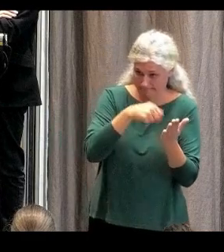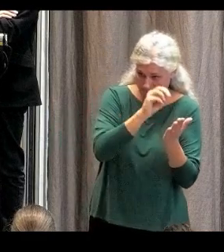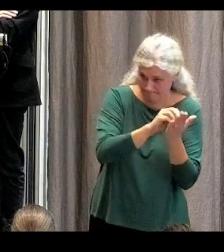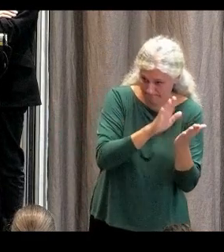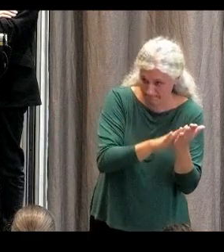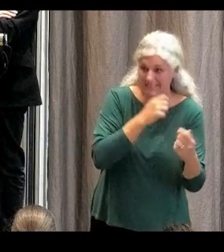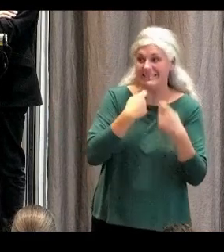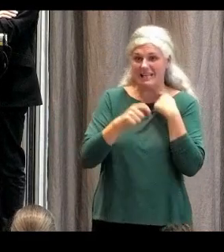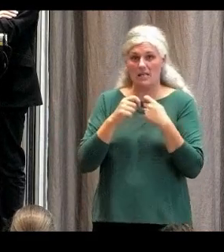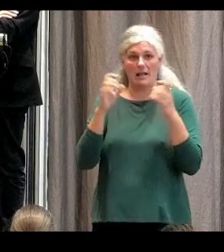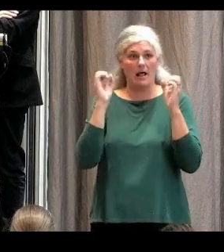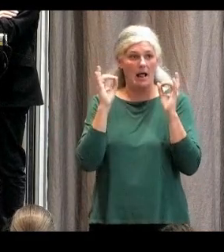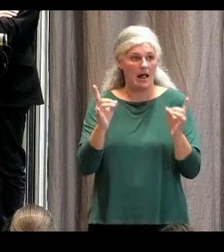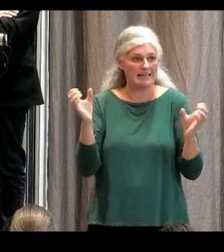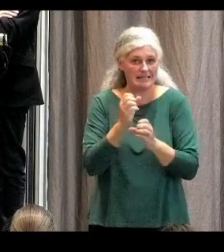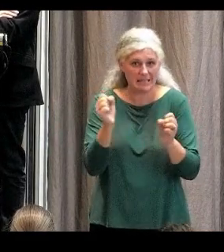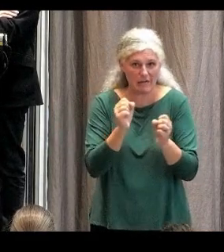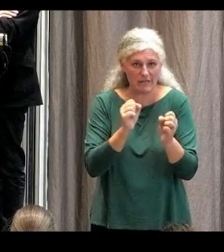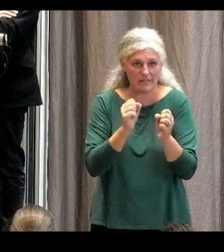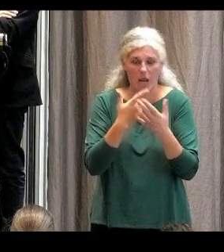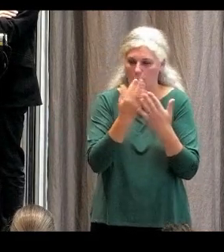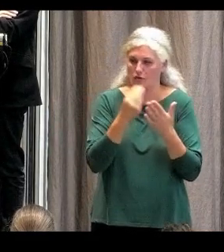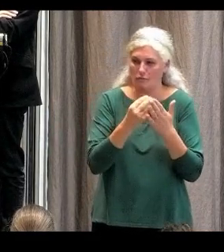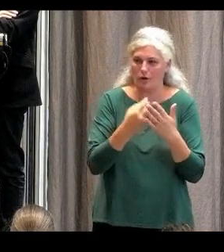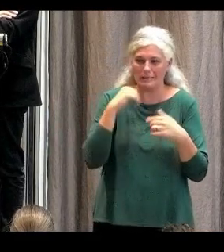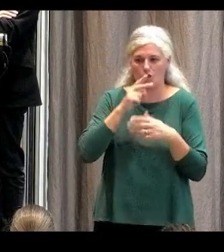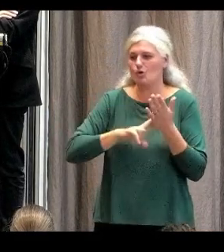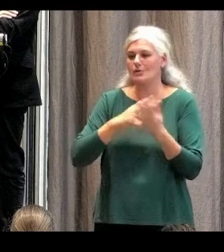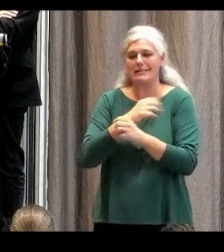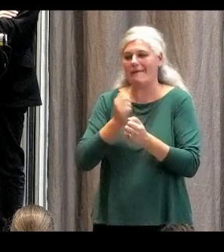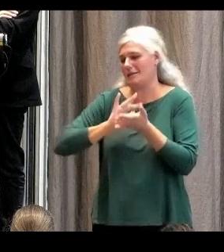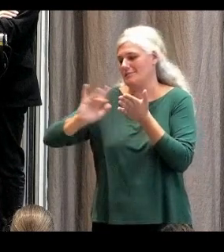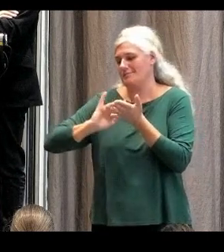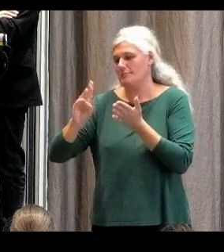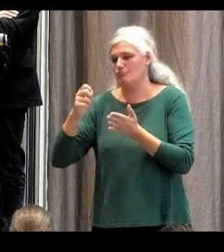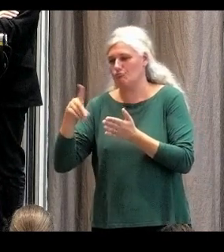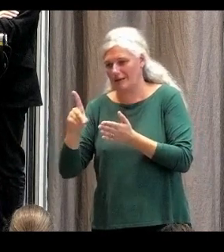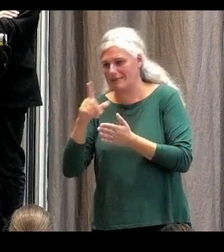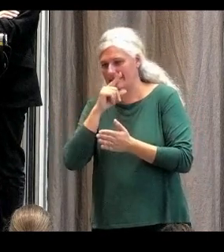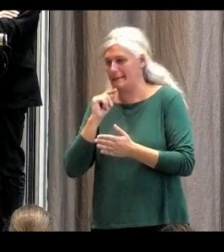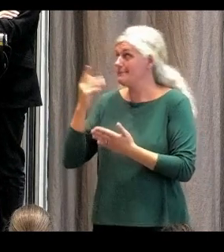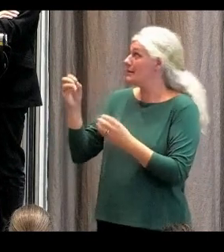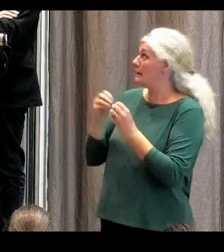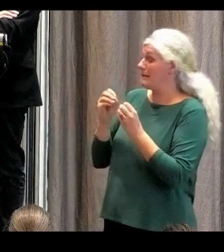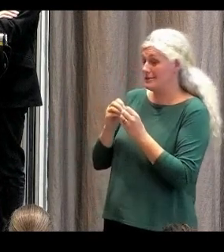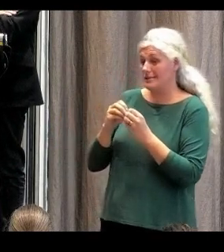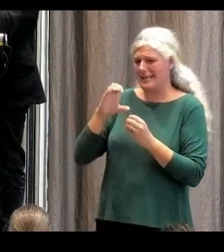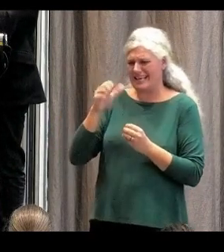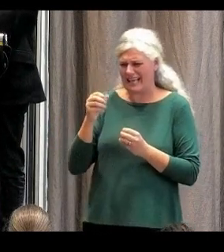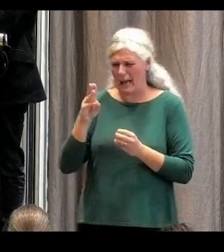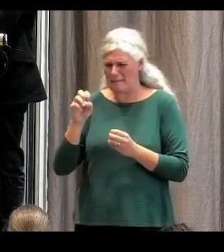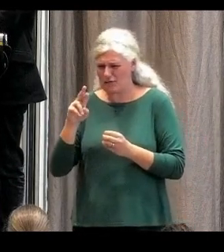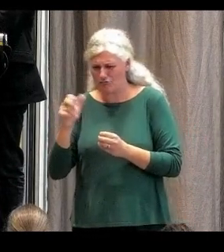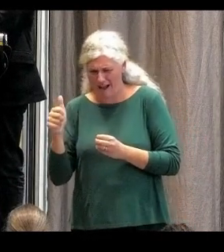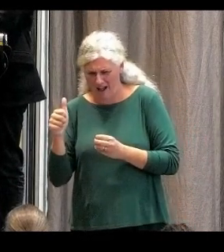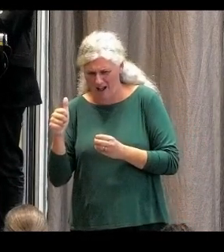we cost our health service an outrageous amount of money. So Zonegran is zonisamide and Keppra is levetiracetam. And